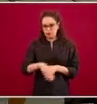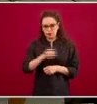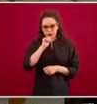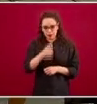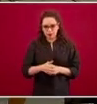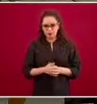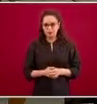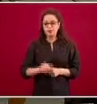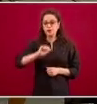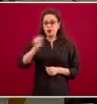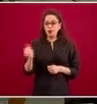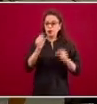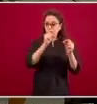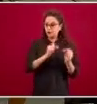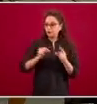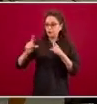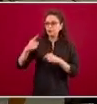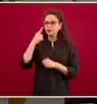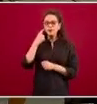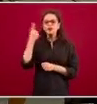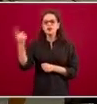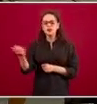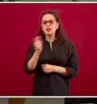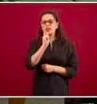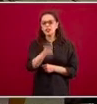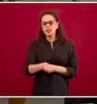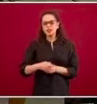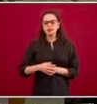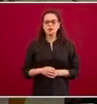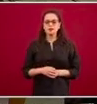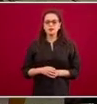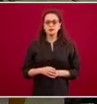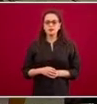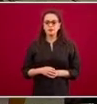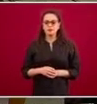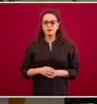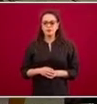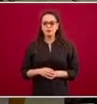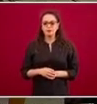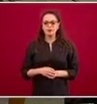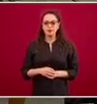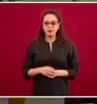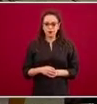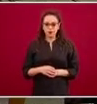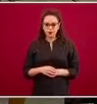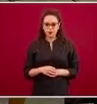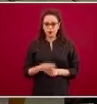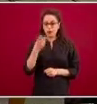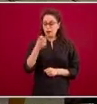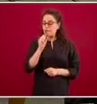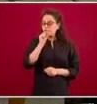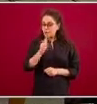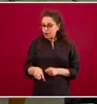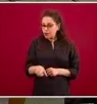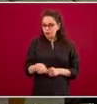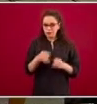our information, and that is the only way it can be. The next graphic. This is how